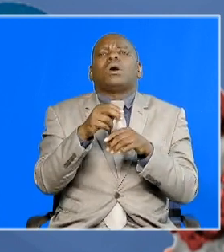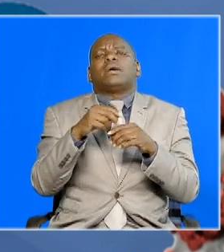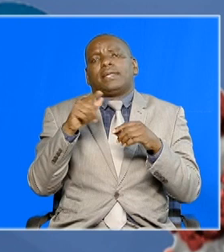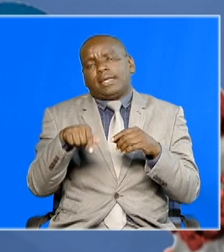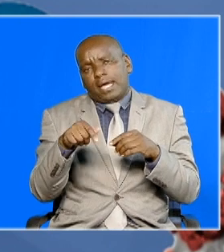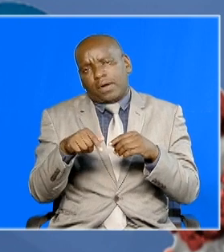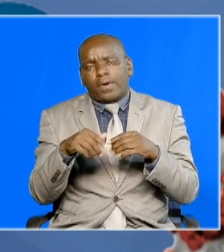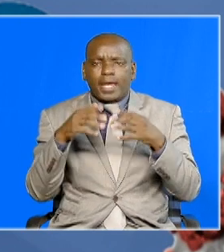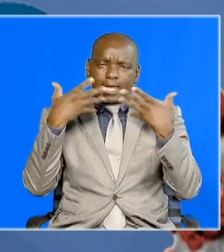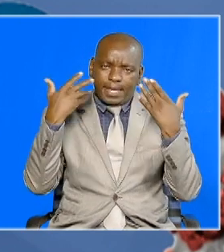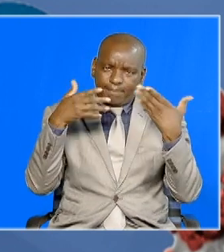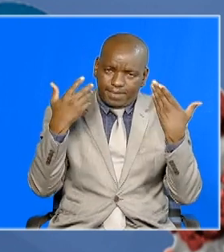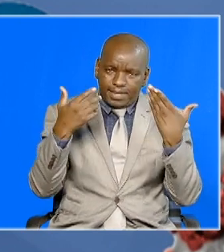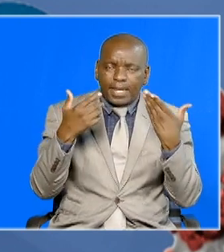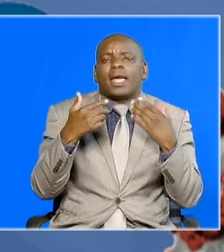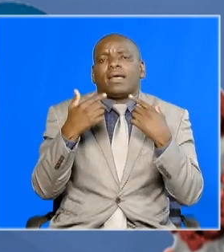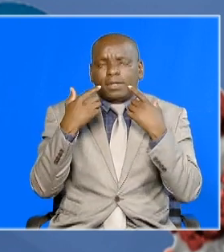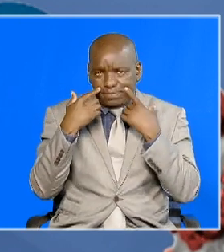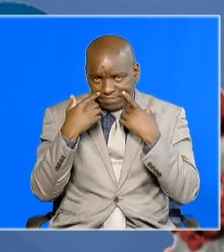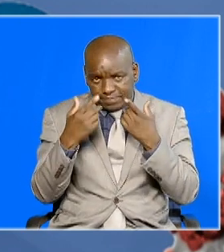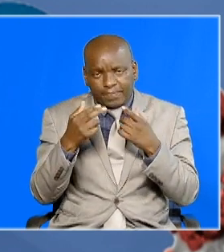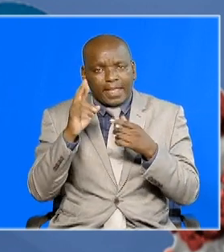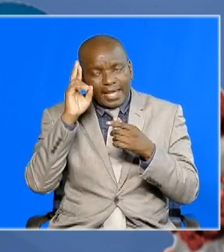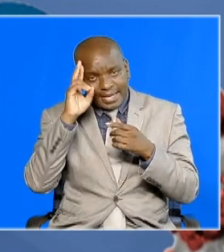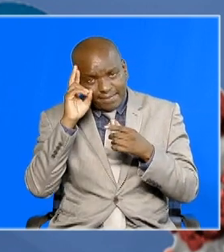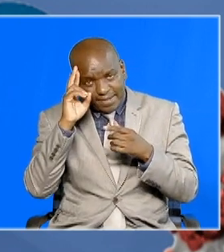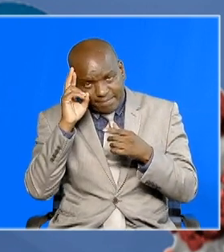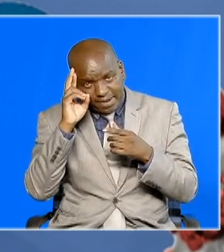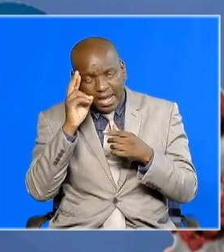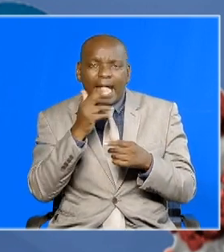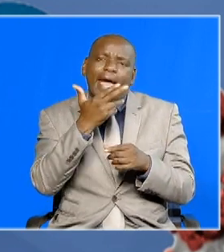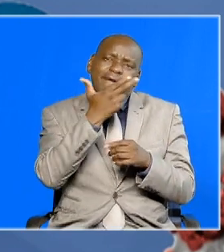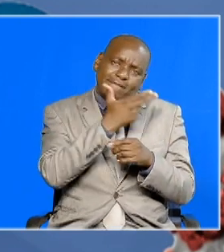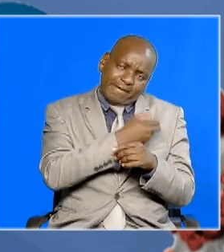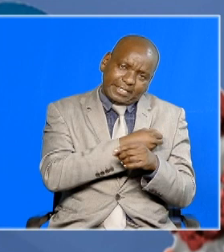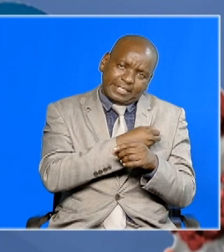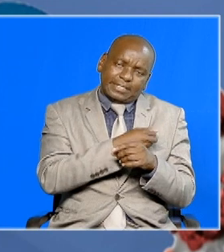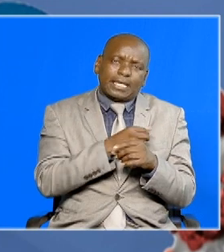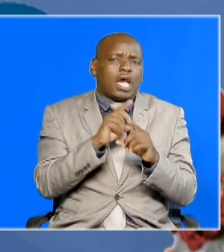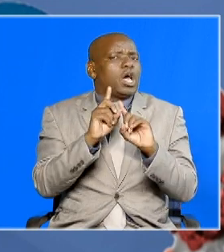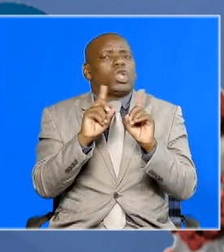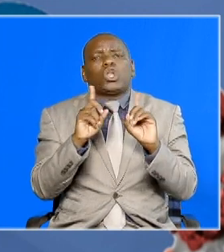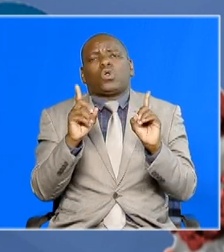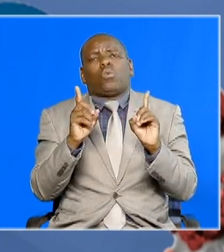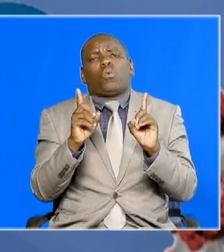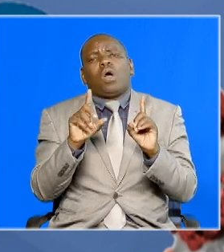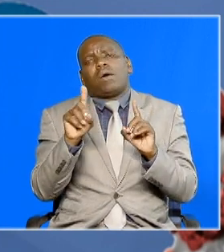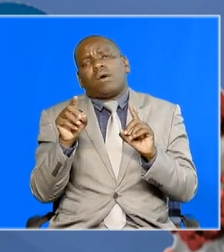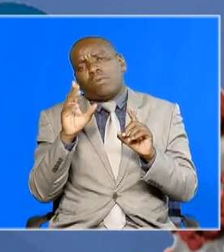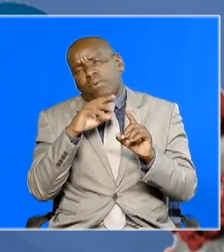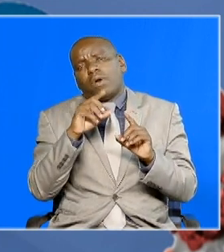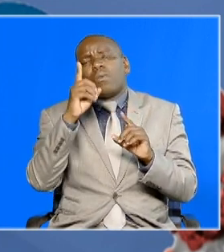very excited about it, by the way. Let us once again remember that the vaccines are not the magic bullet. They're